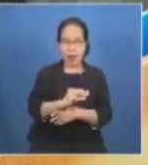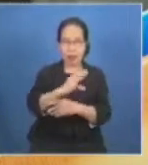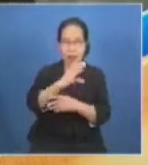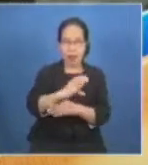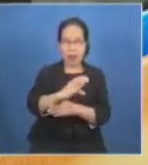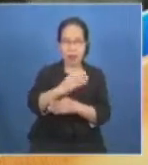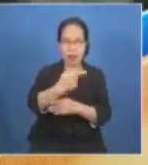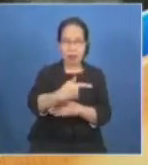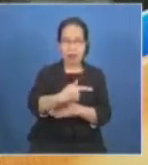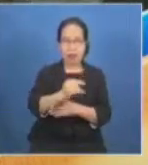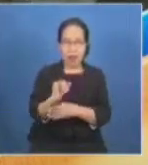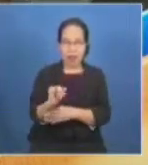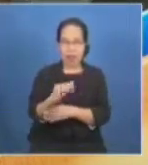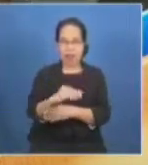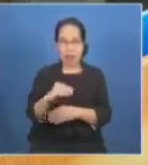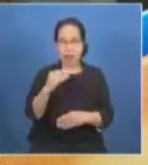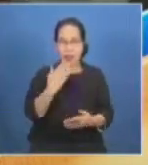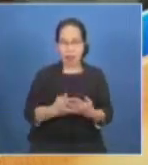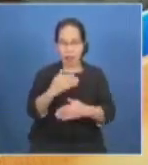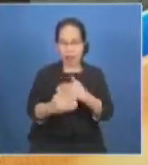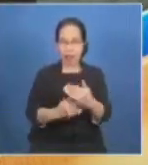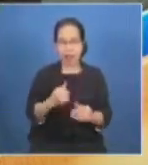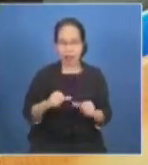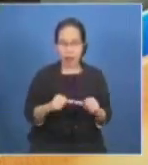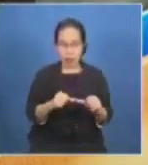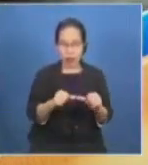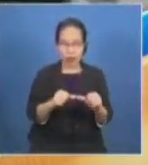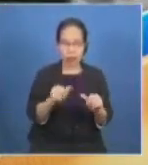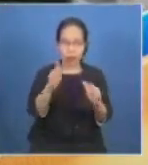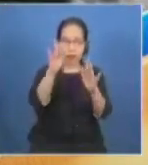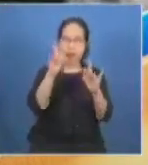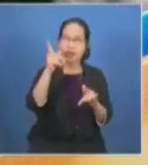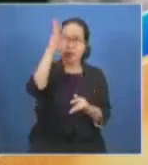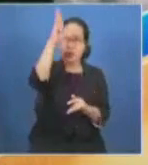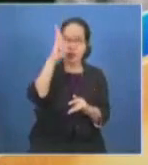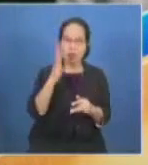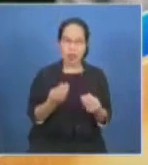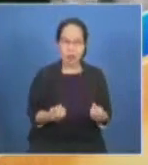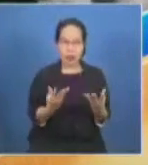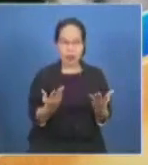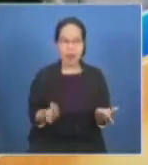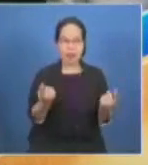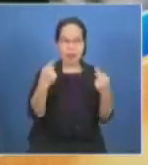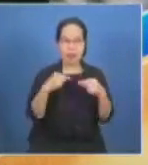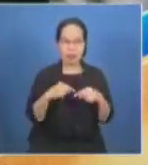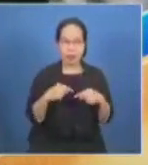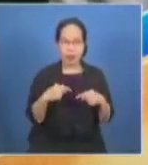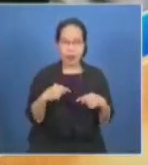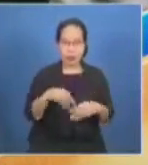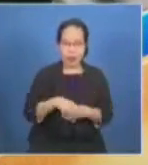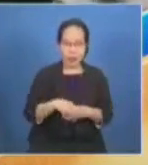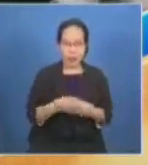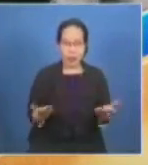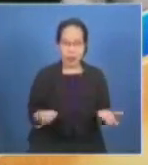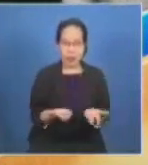God's kindness. God willing, this will continue. Here are our brethren. Please come